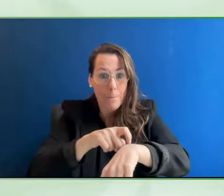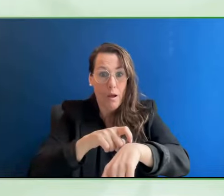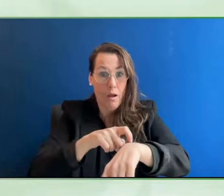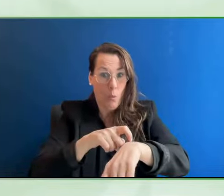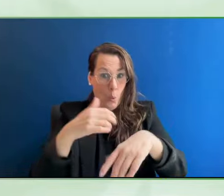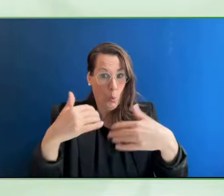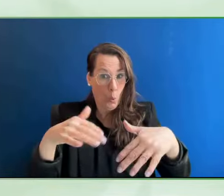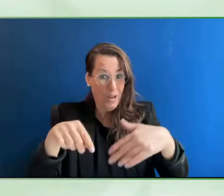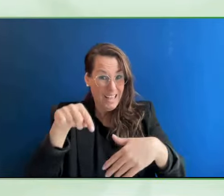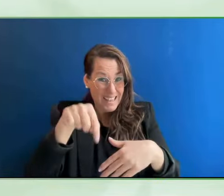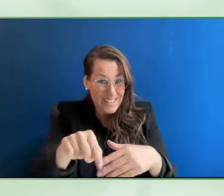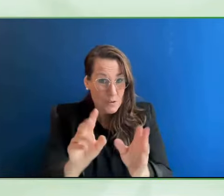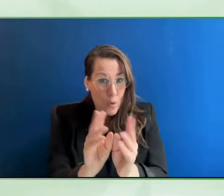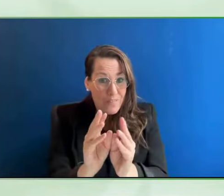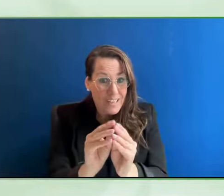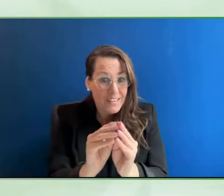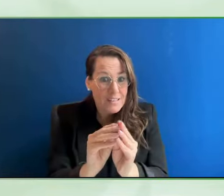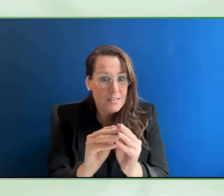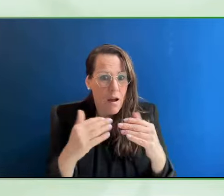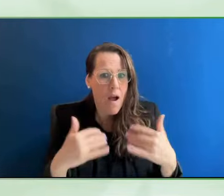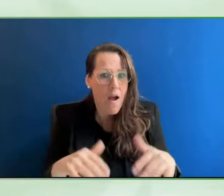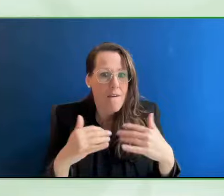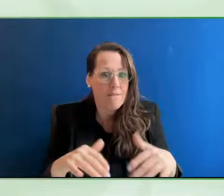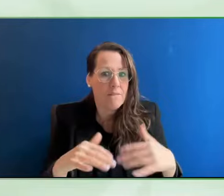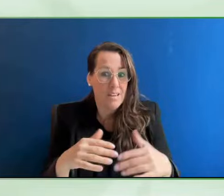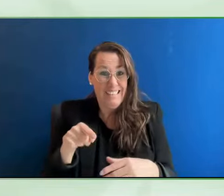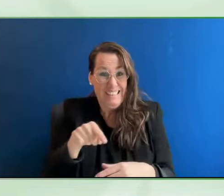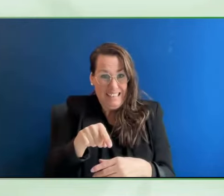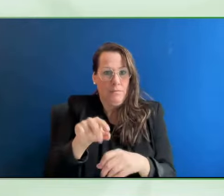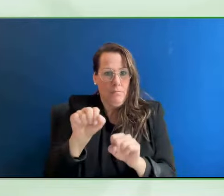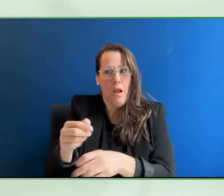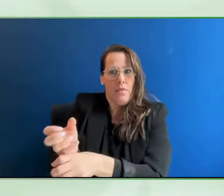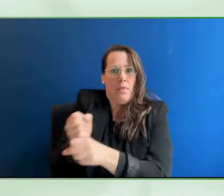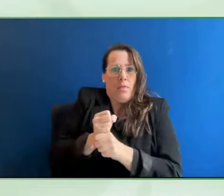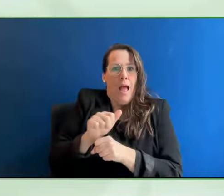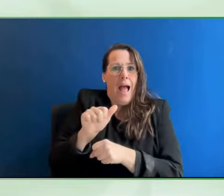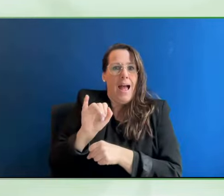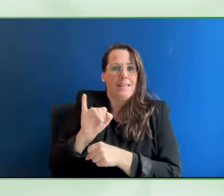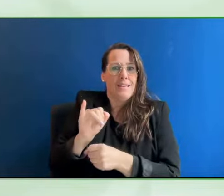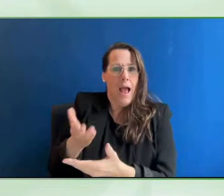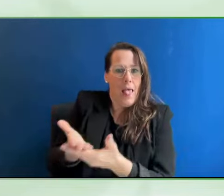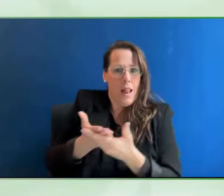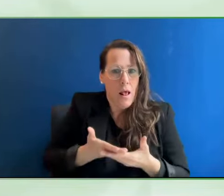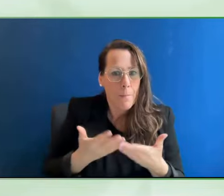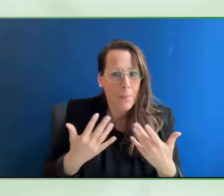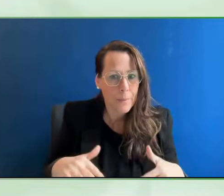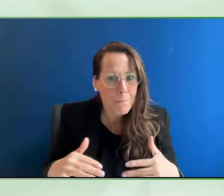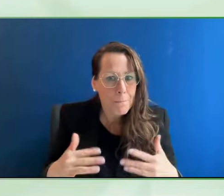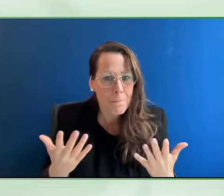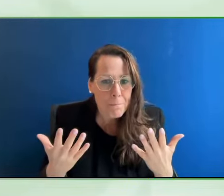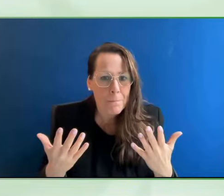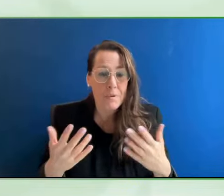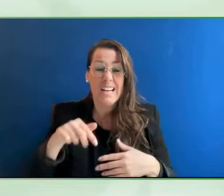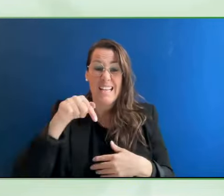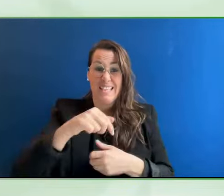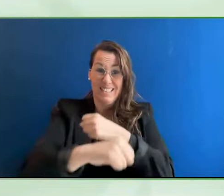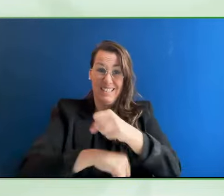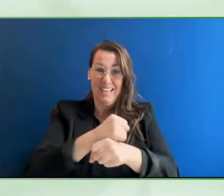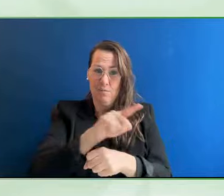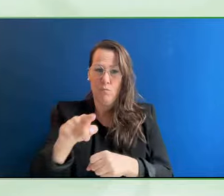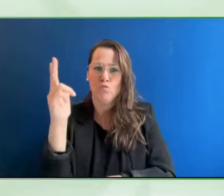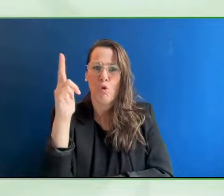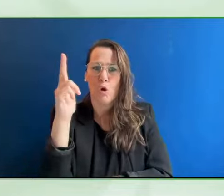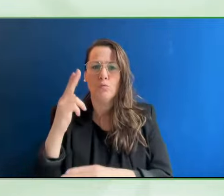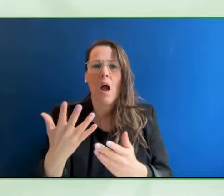latest in 2030. Yes, and it's not only subtitling, we also offer more than 3,000